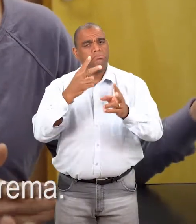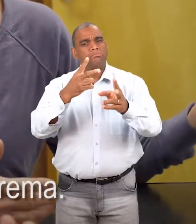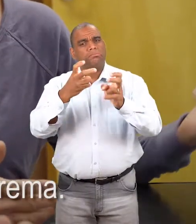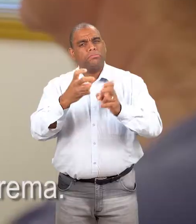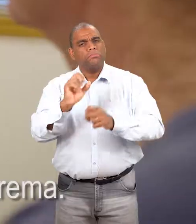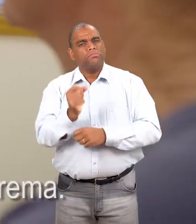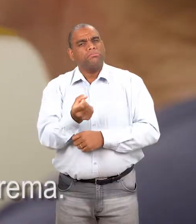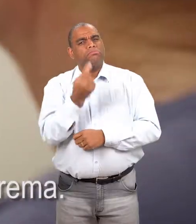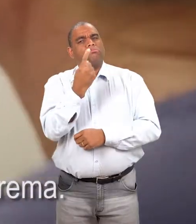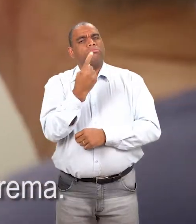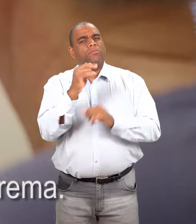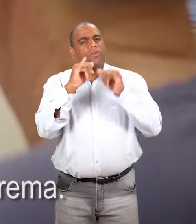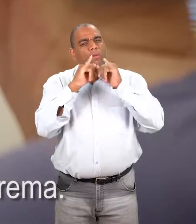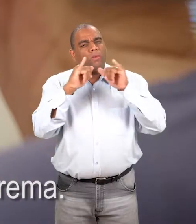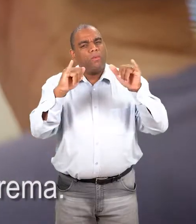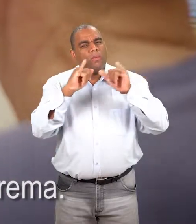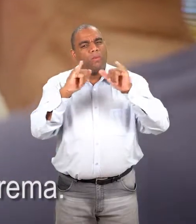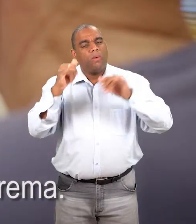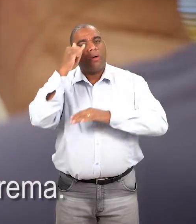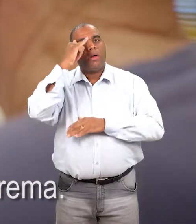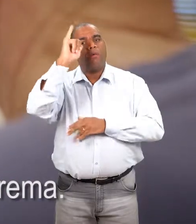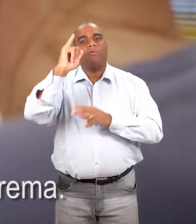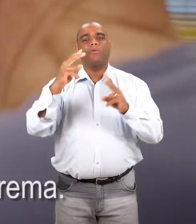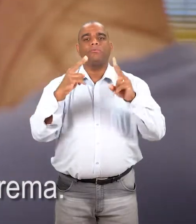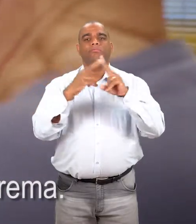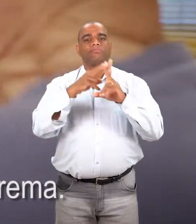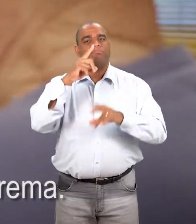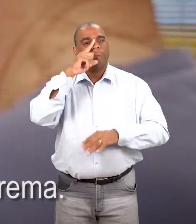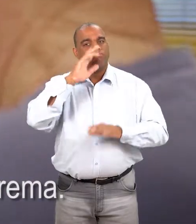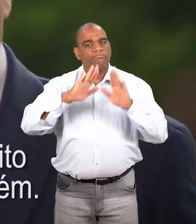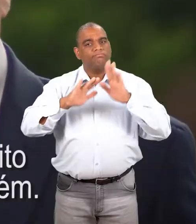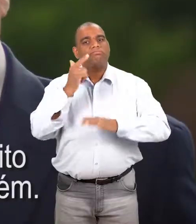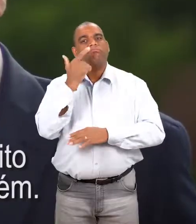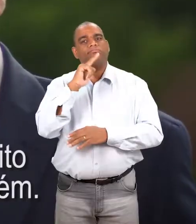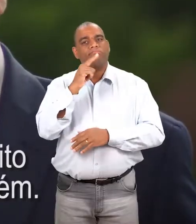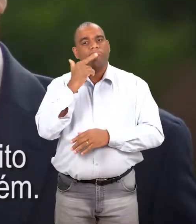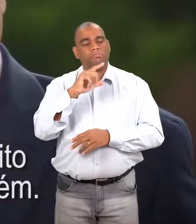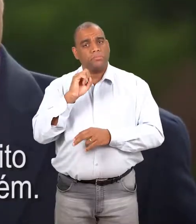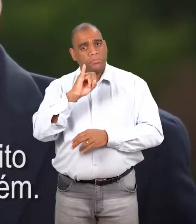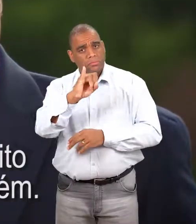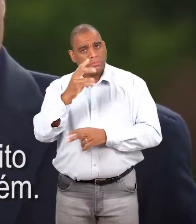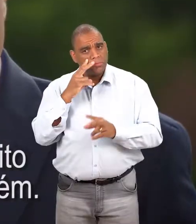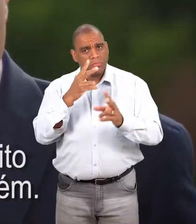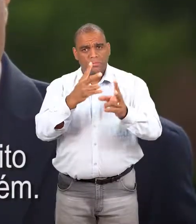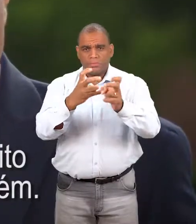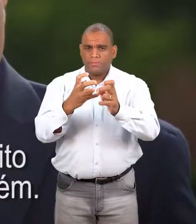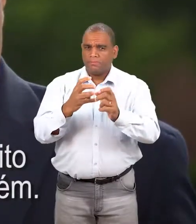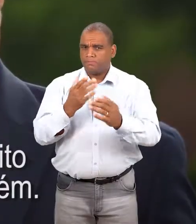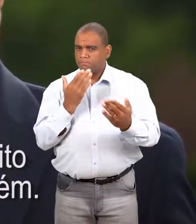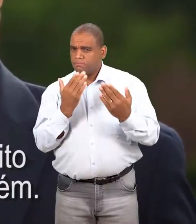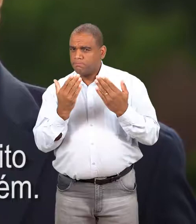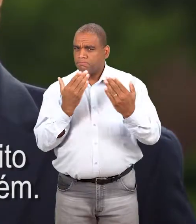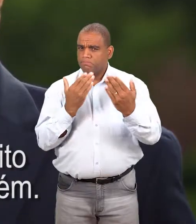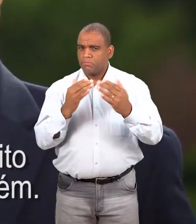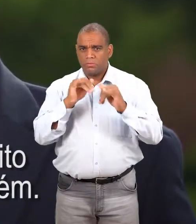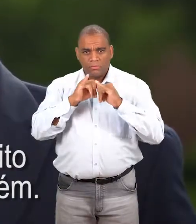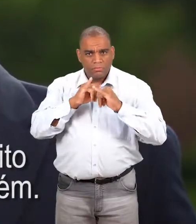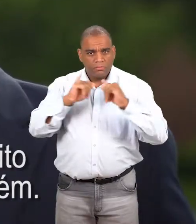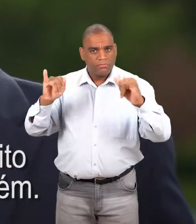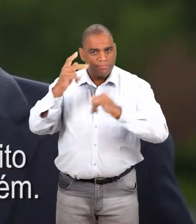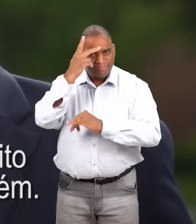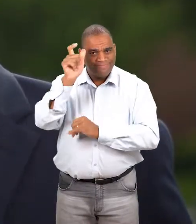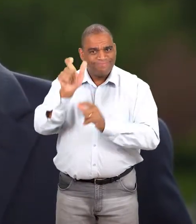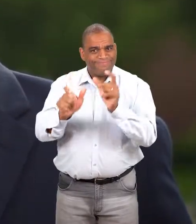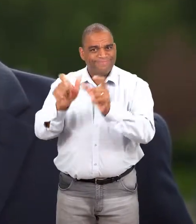it have on numerous occasions prevented incidents of extreme violence. So if you do see something that seems suspicious or out of the ordinary, let